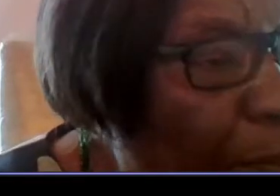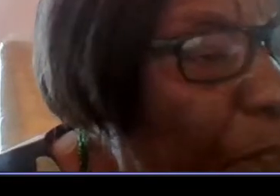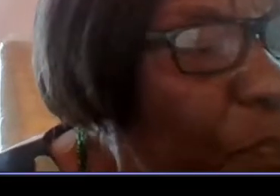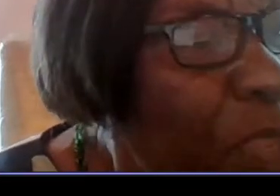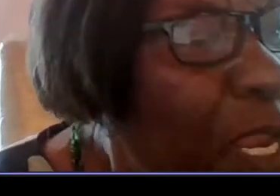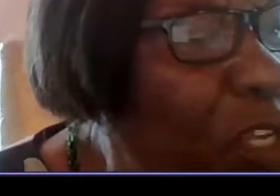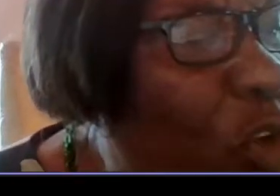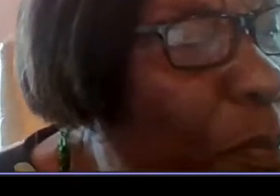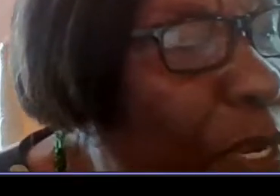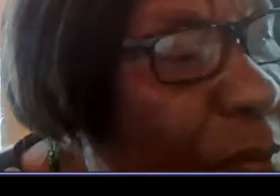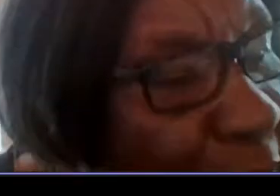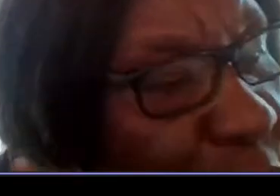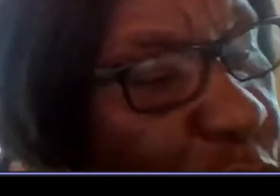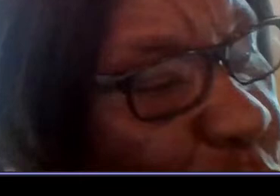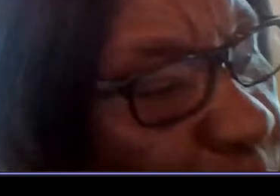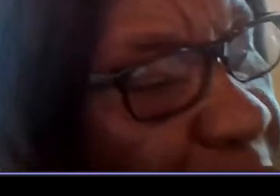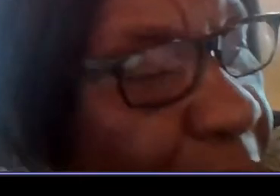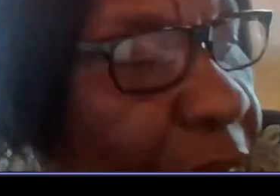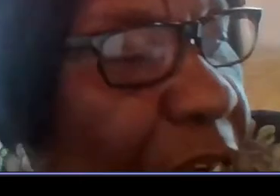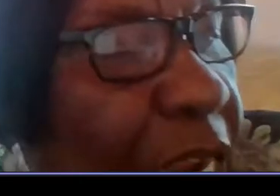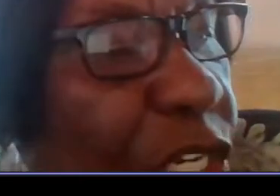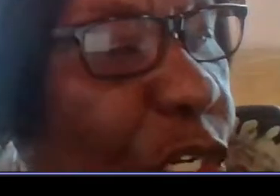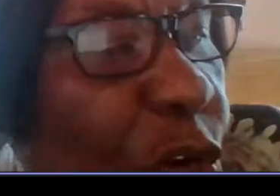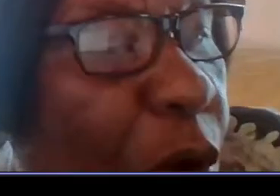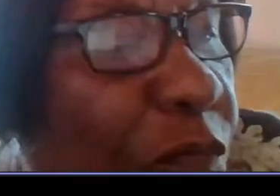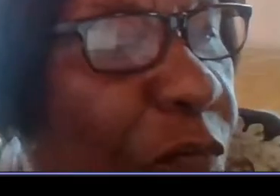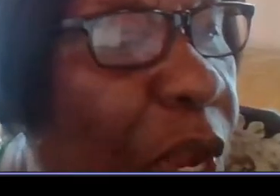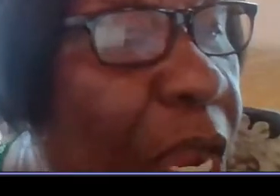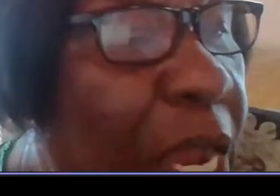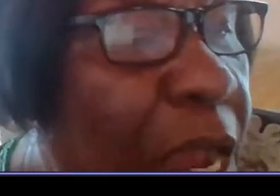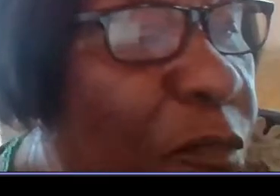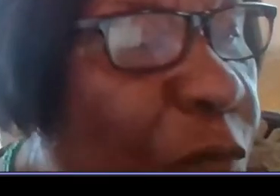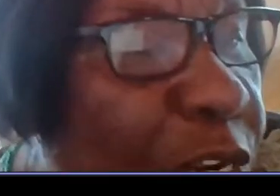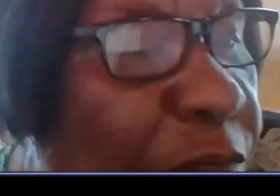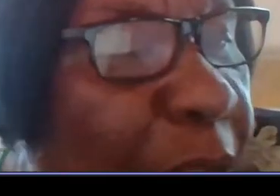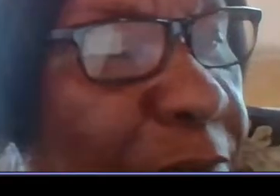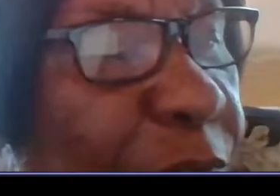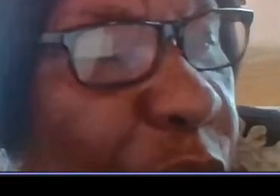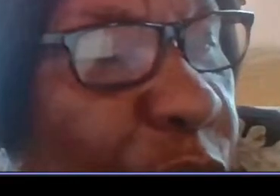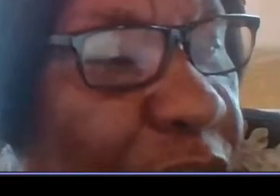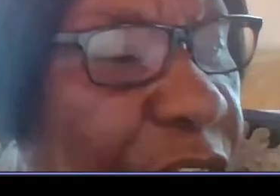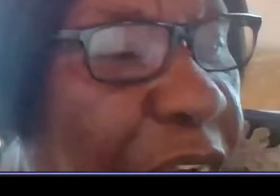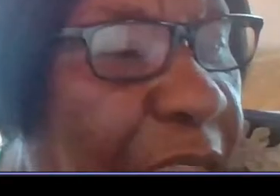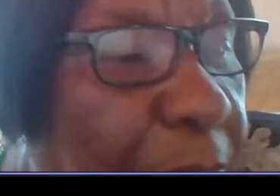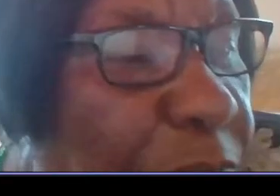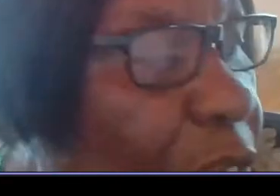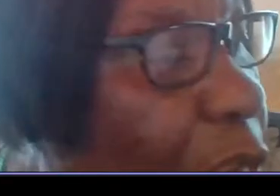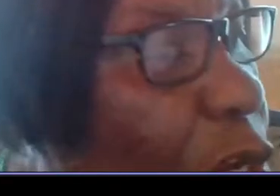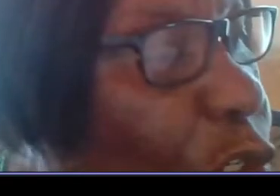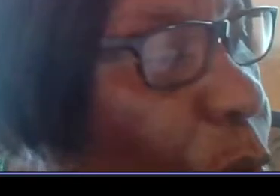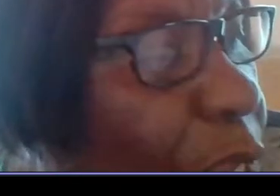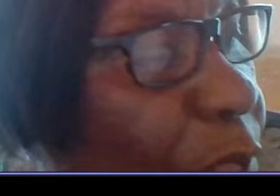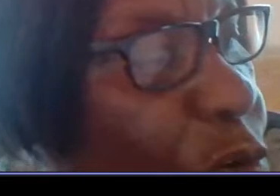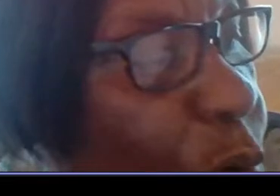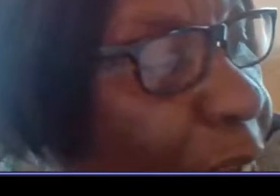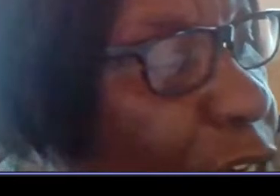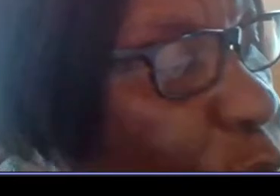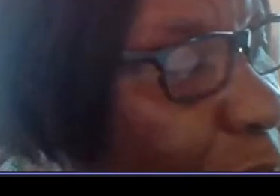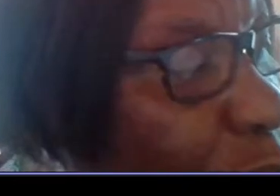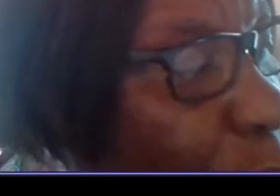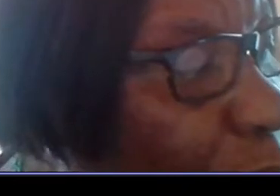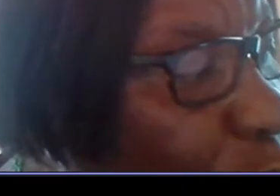decommunizing them. His commitment to speedy eradication of 45 transit camps during